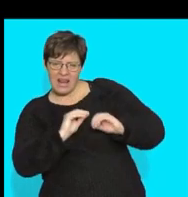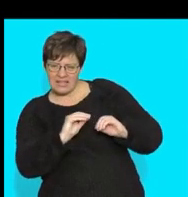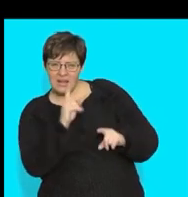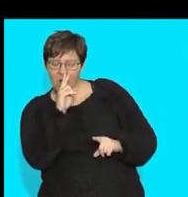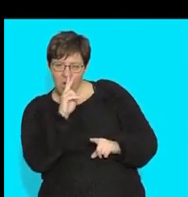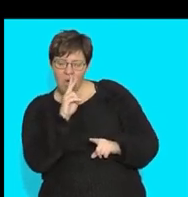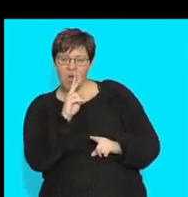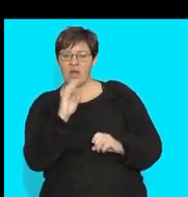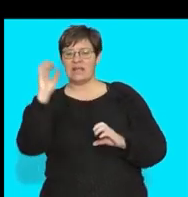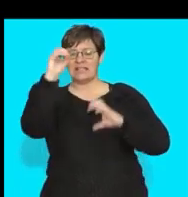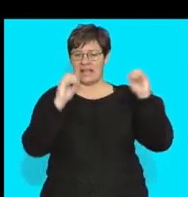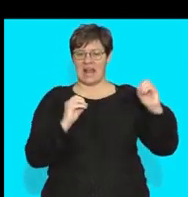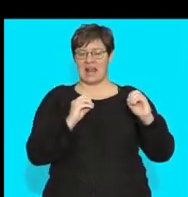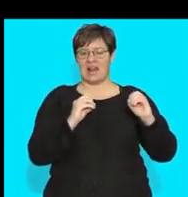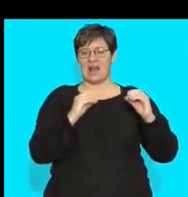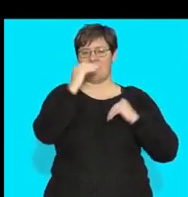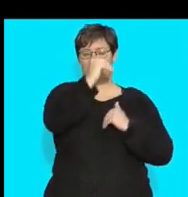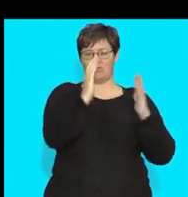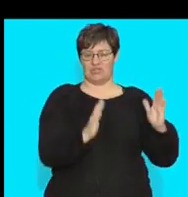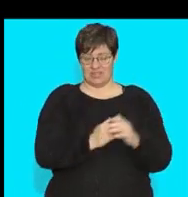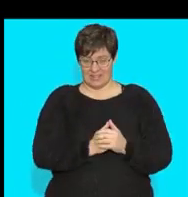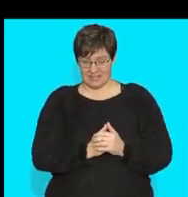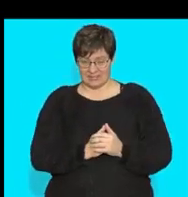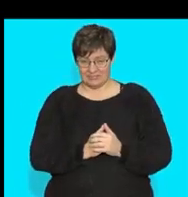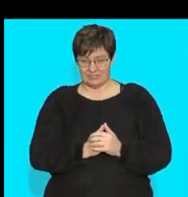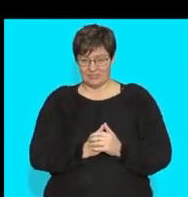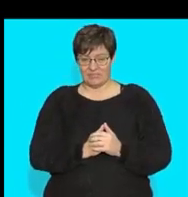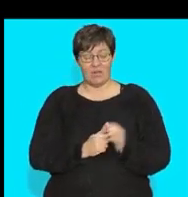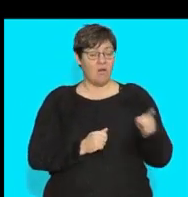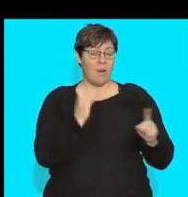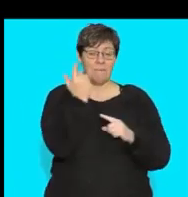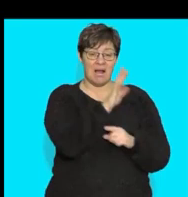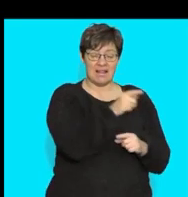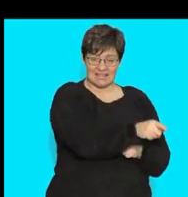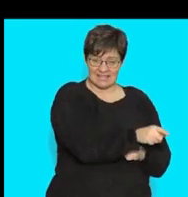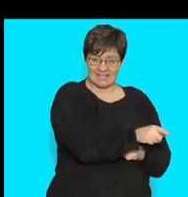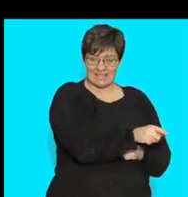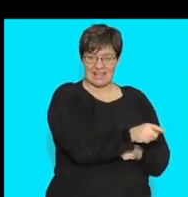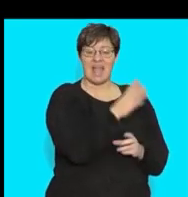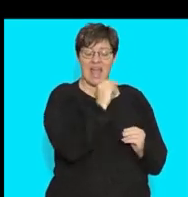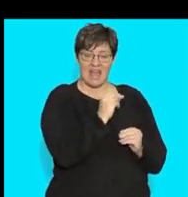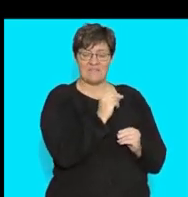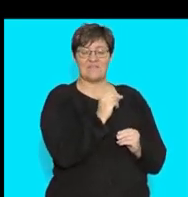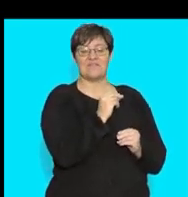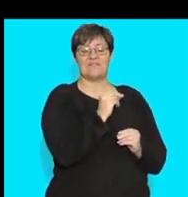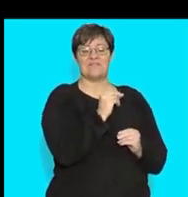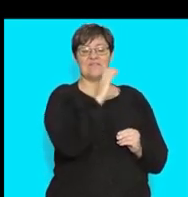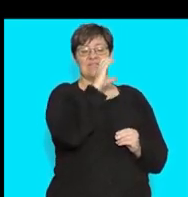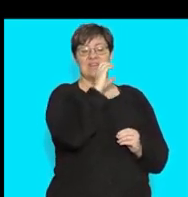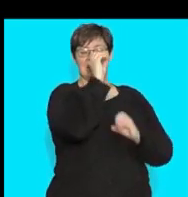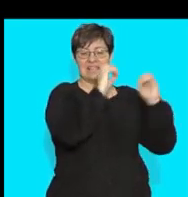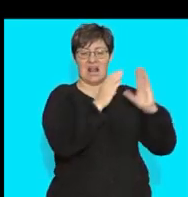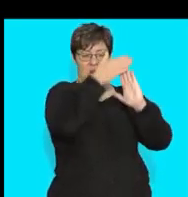cell boundaries, and we already see that a cell, plant cell, has a cell wall, right?